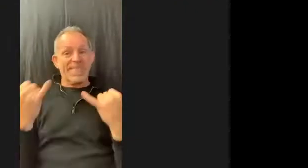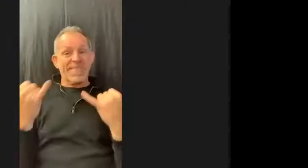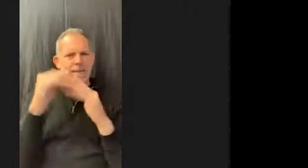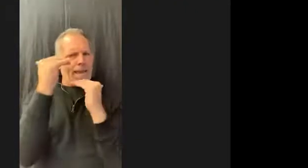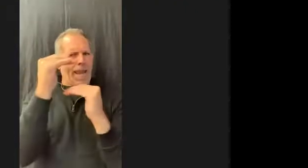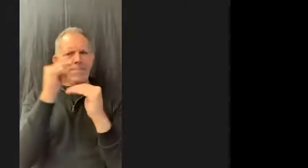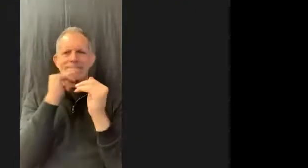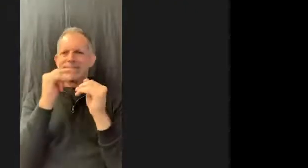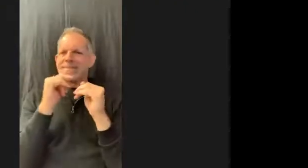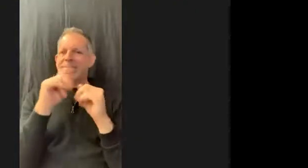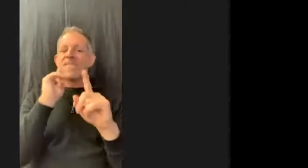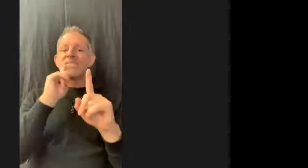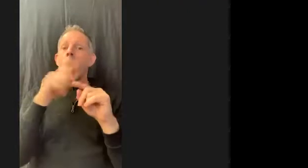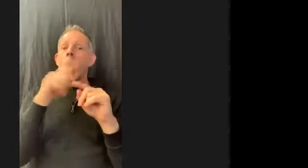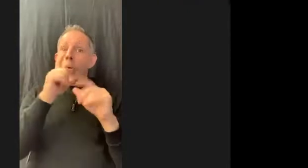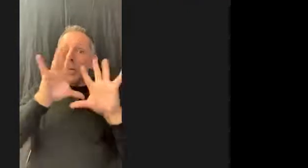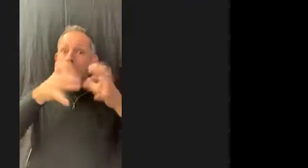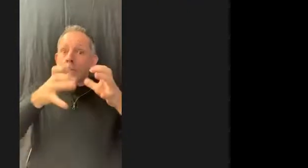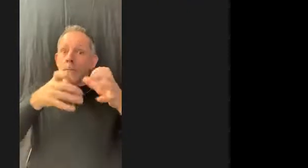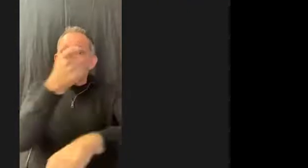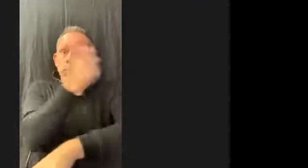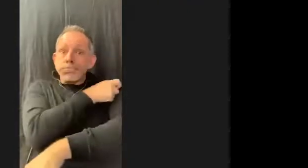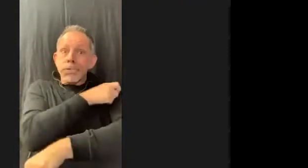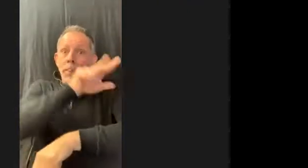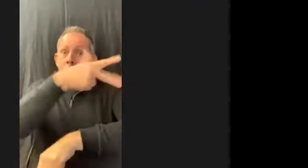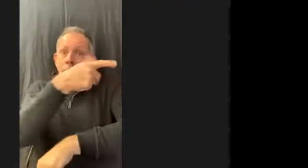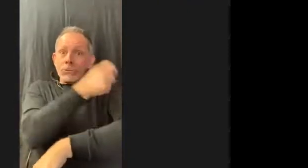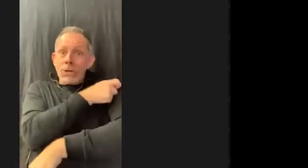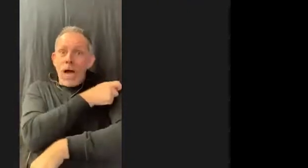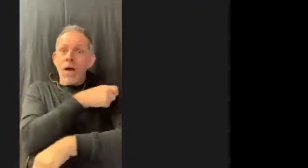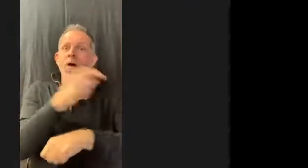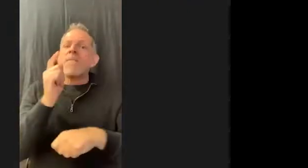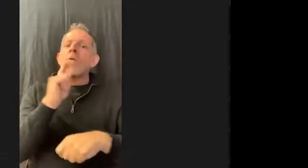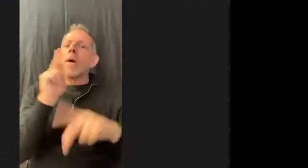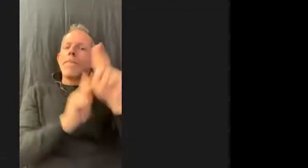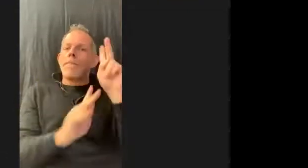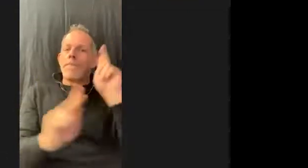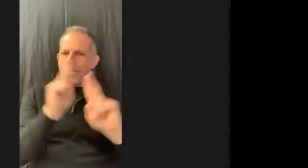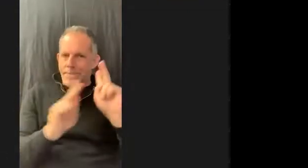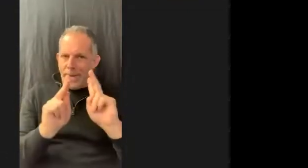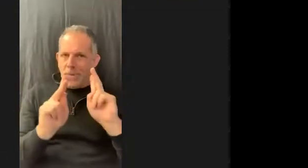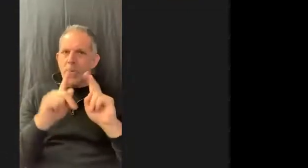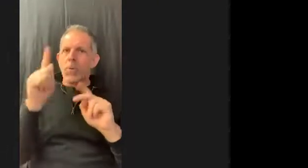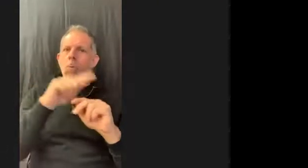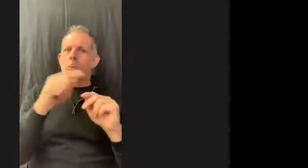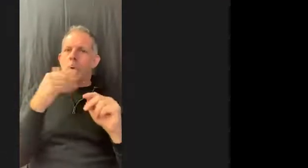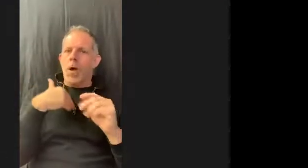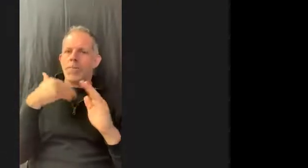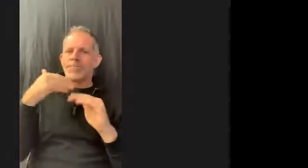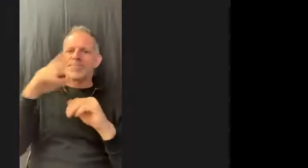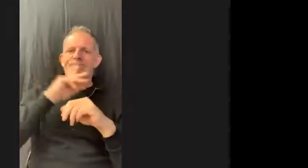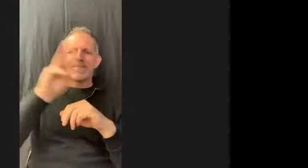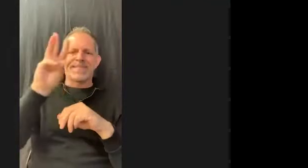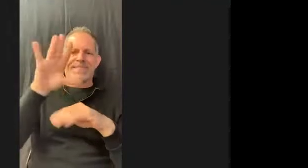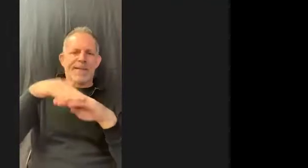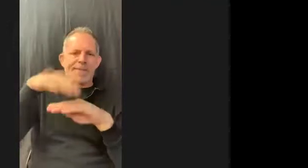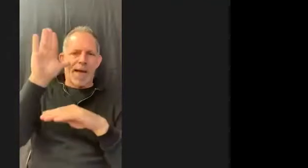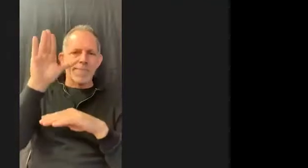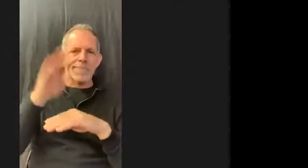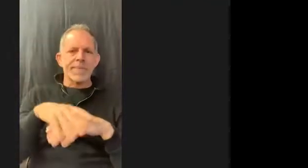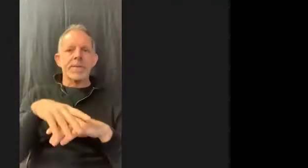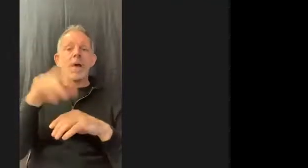their first 2 doses, who are more than 6 months after their second dose, and who are either over age